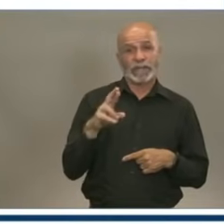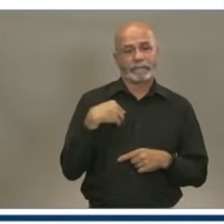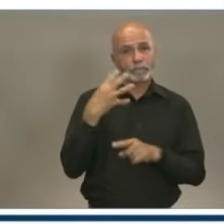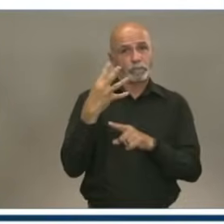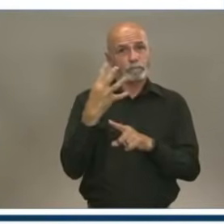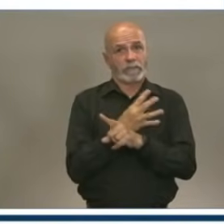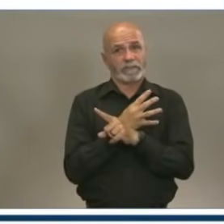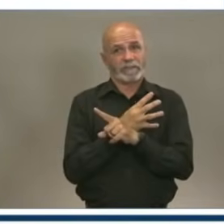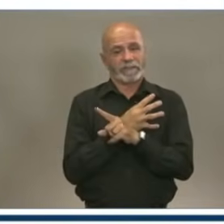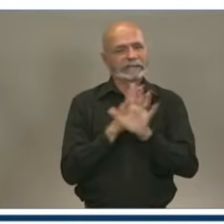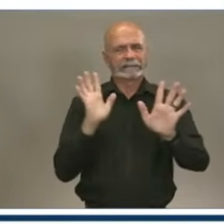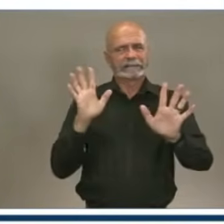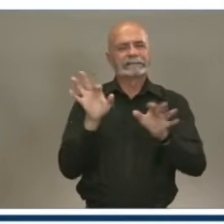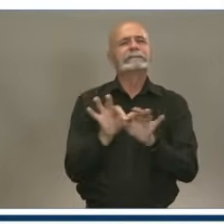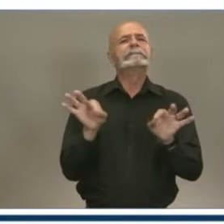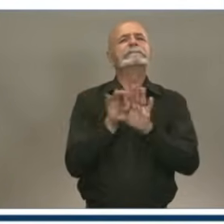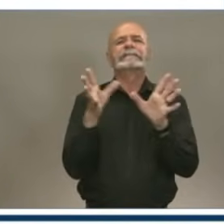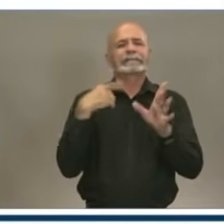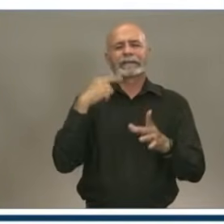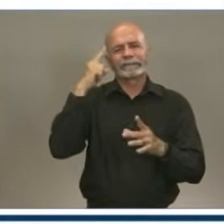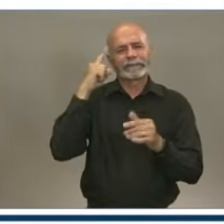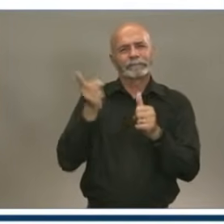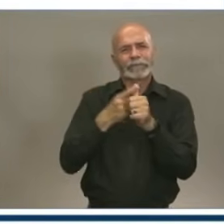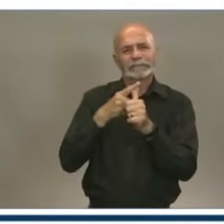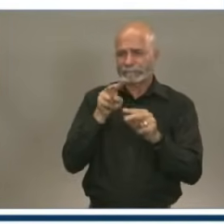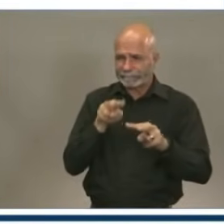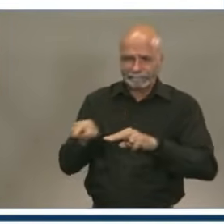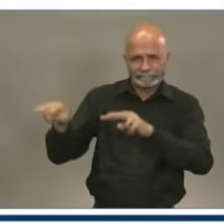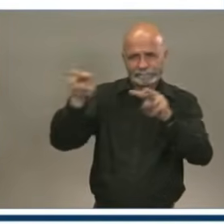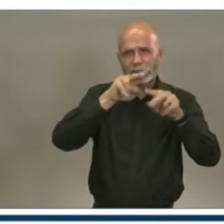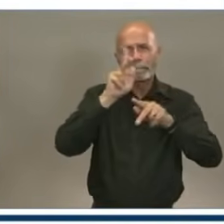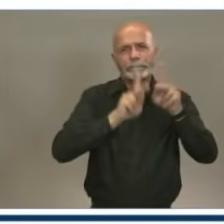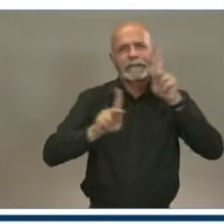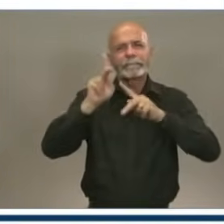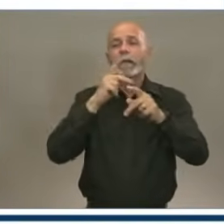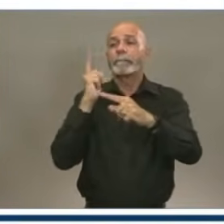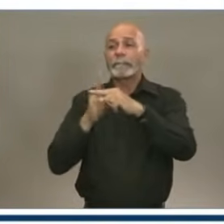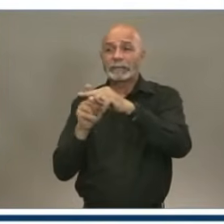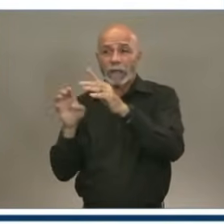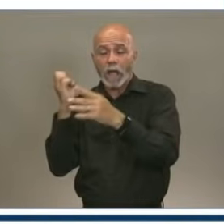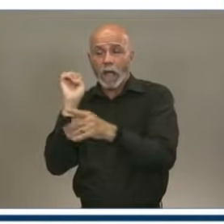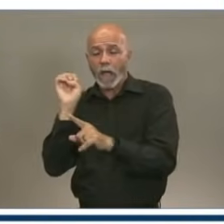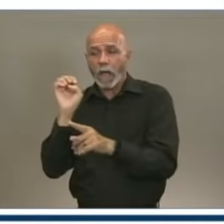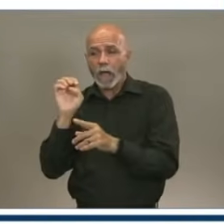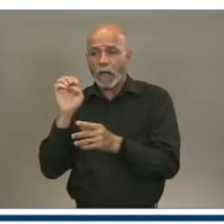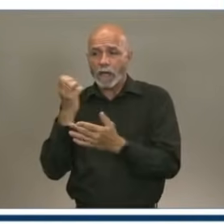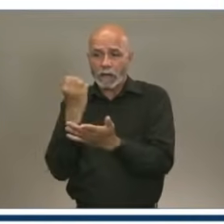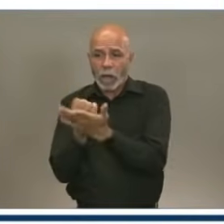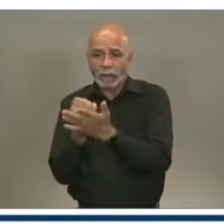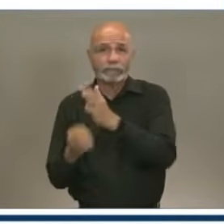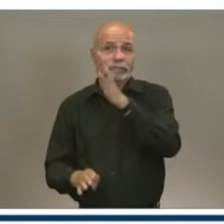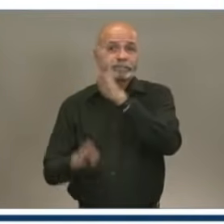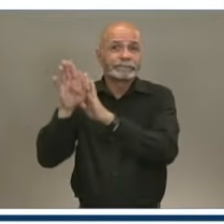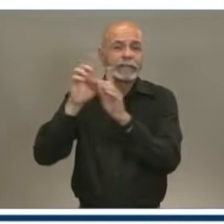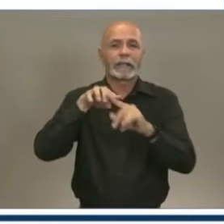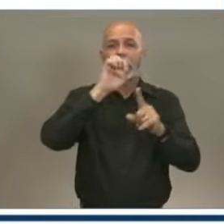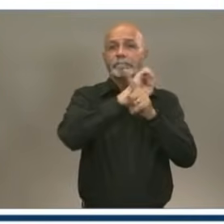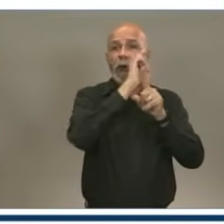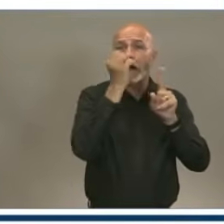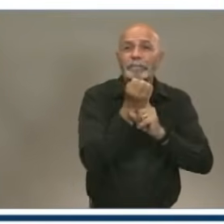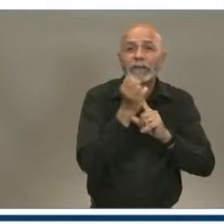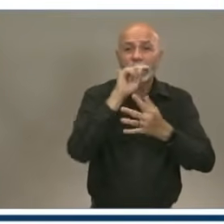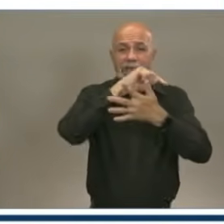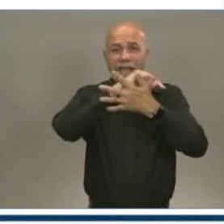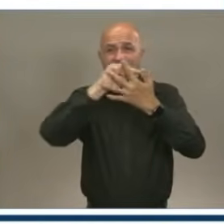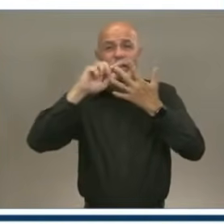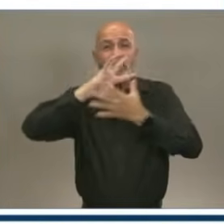to drive the economy and our recovery, to make sure that environment is a high priority, and to make sure that equity is. And those three things together, I'll